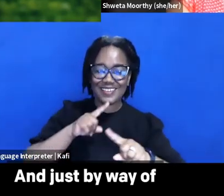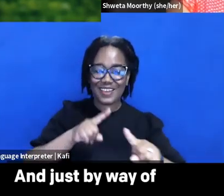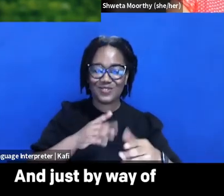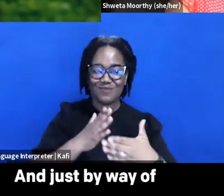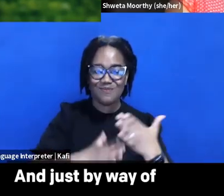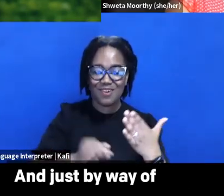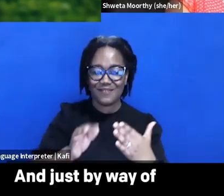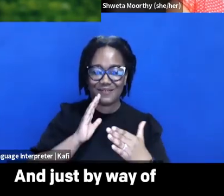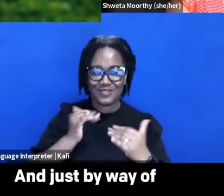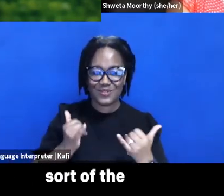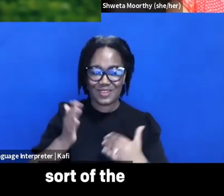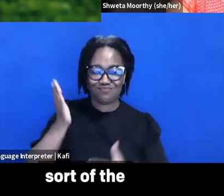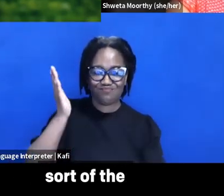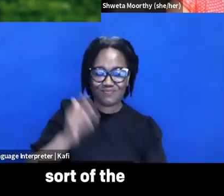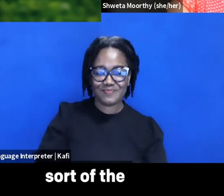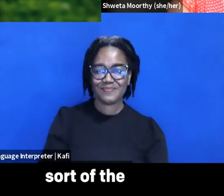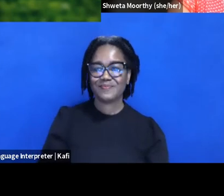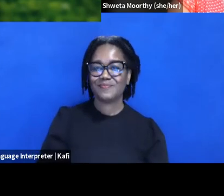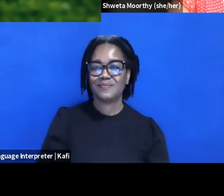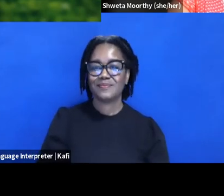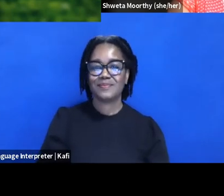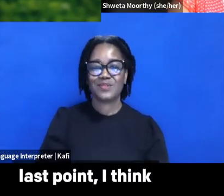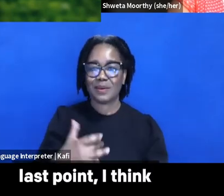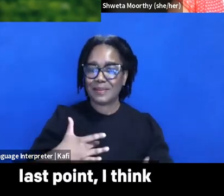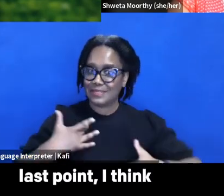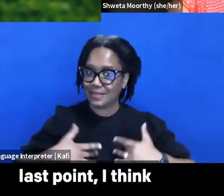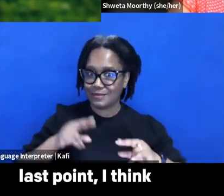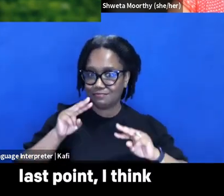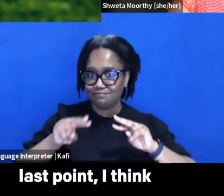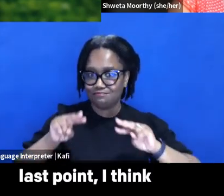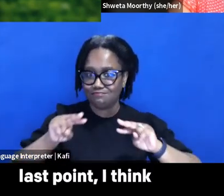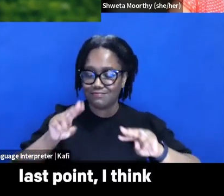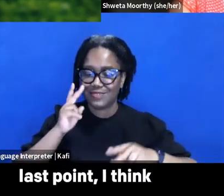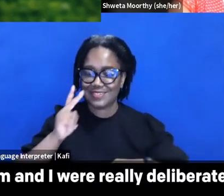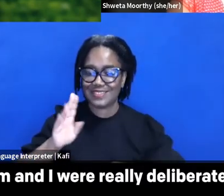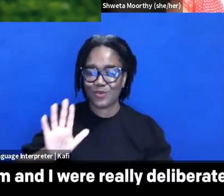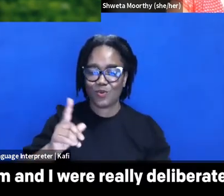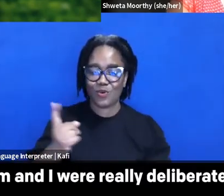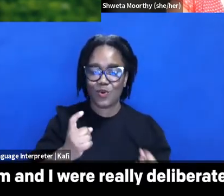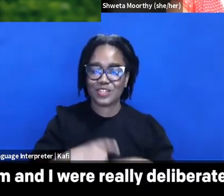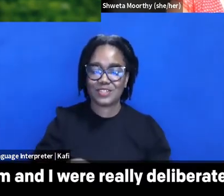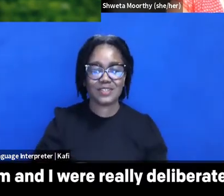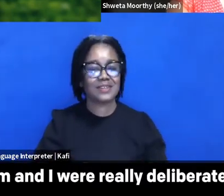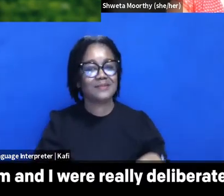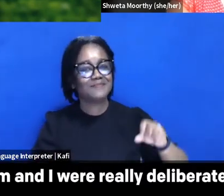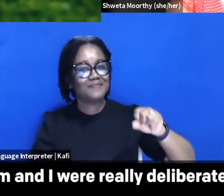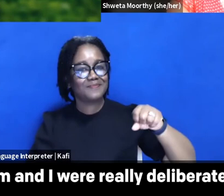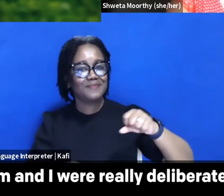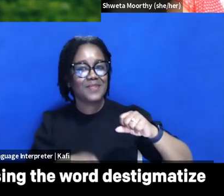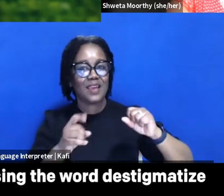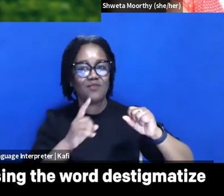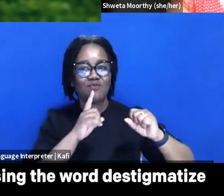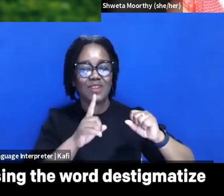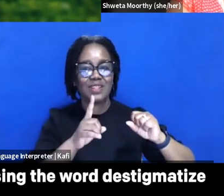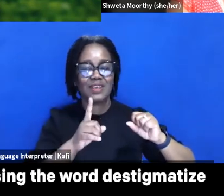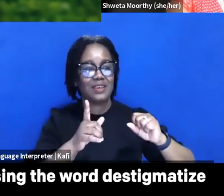And just by way of sort of the last point, I think Malcolm and I were really deliberate